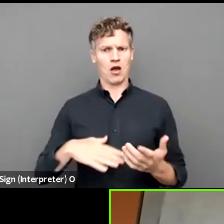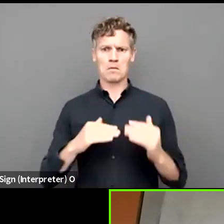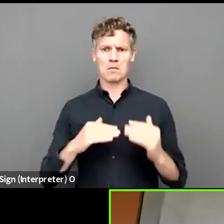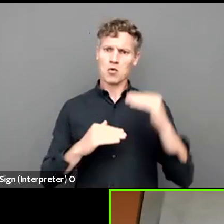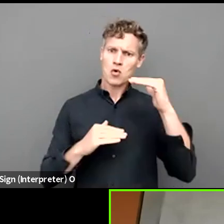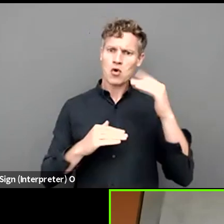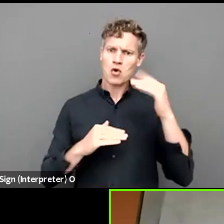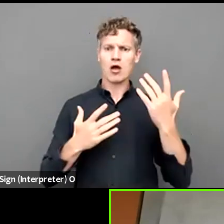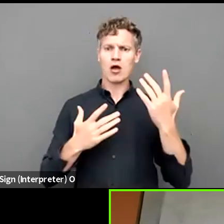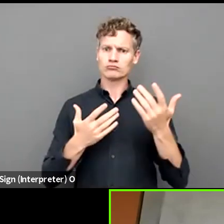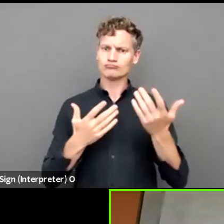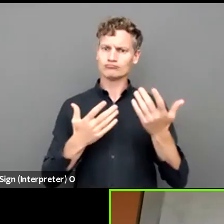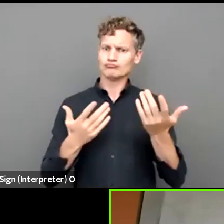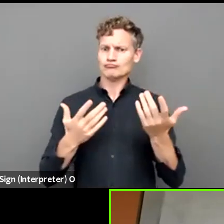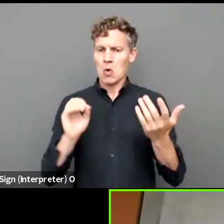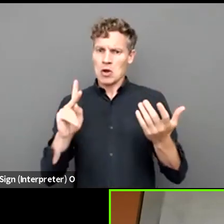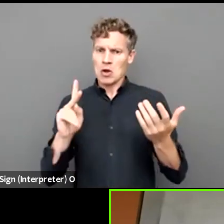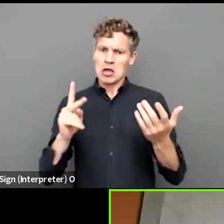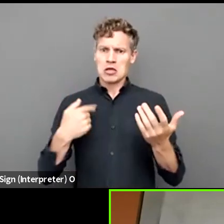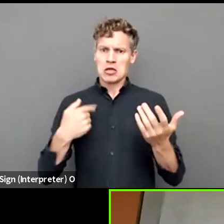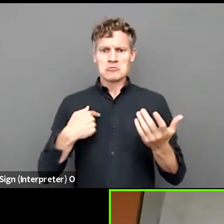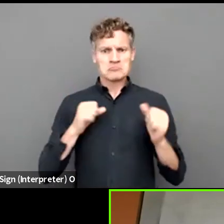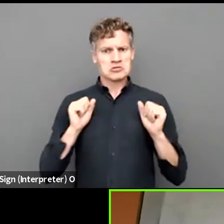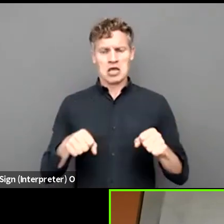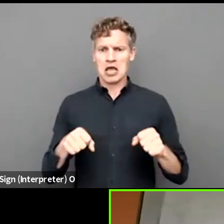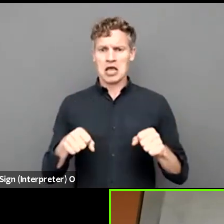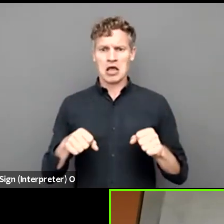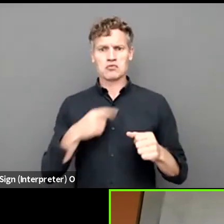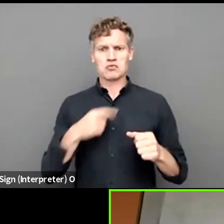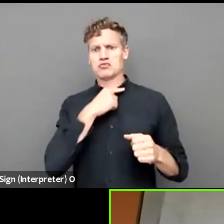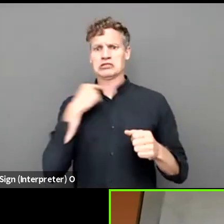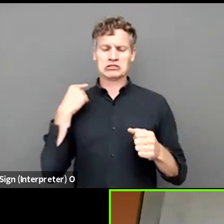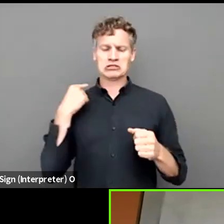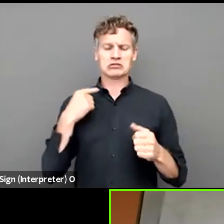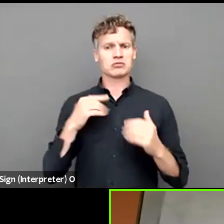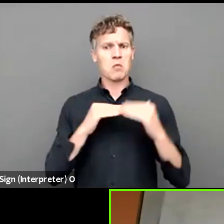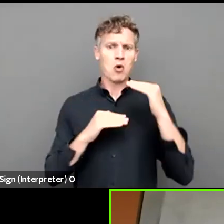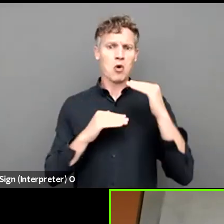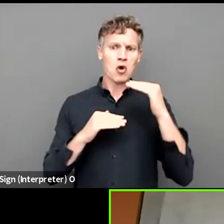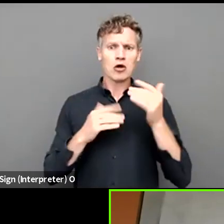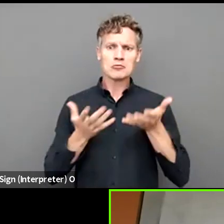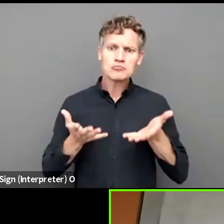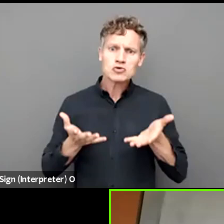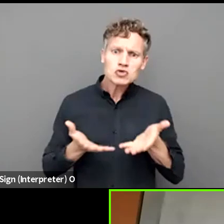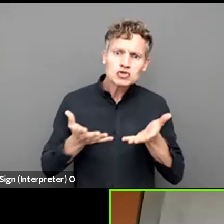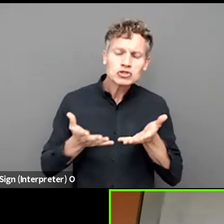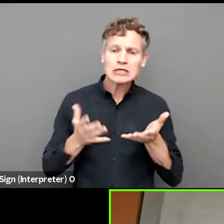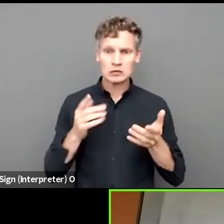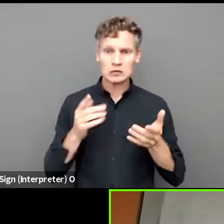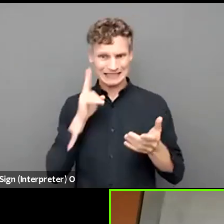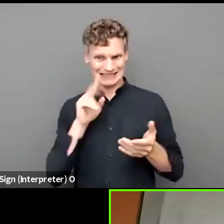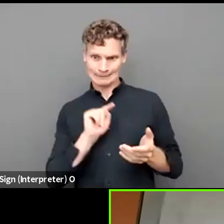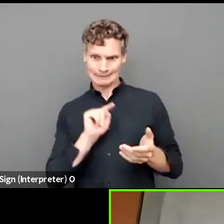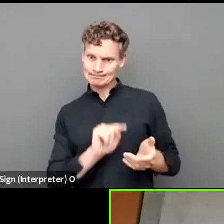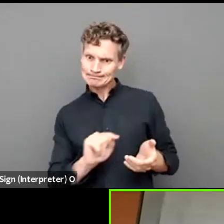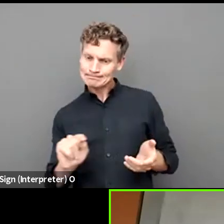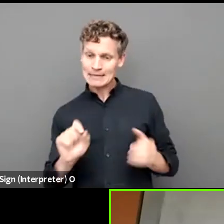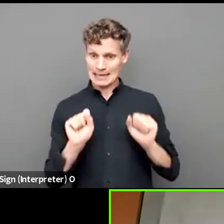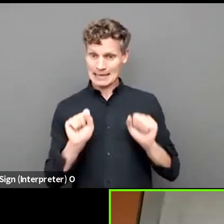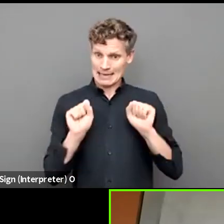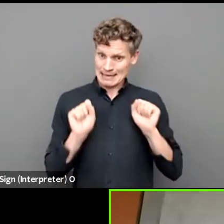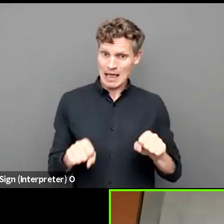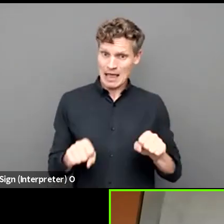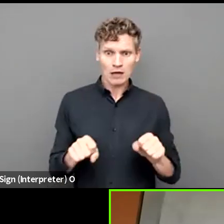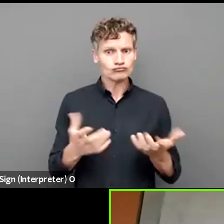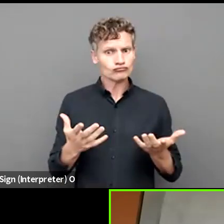totally depended upon that. And if we all can be a bit more encouraging and nudge the ones that we want to cheer on and make